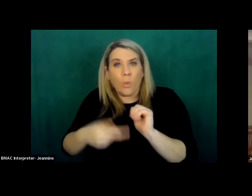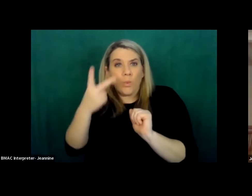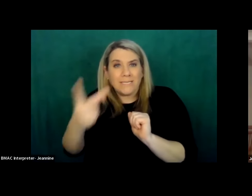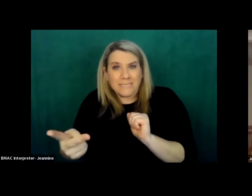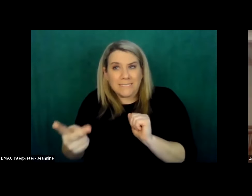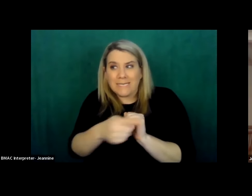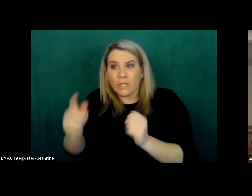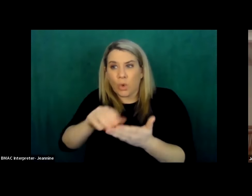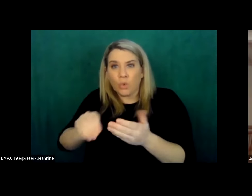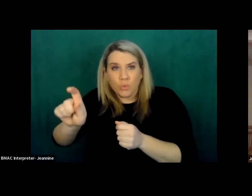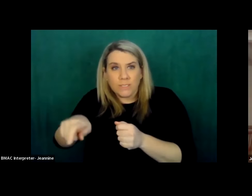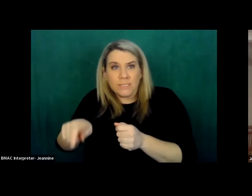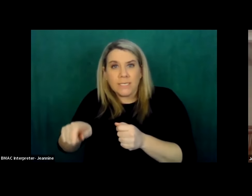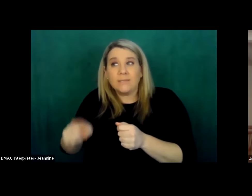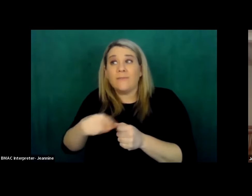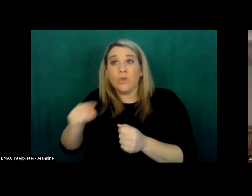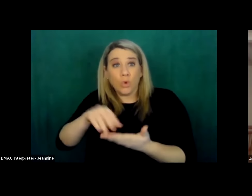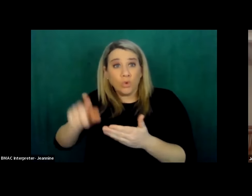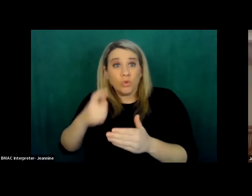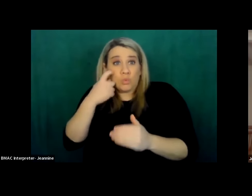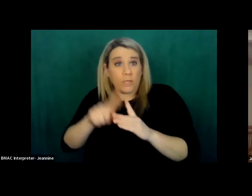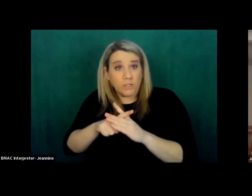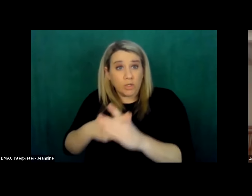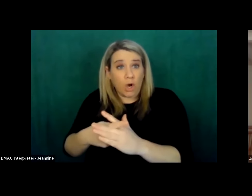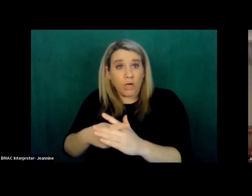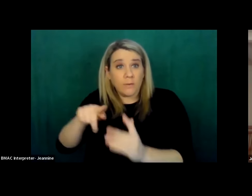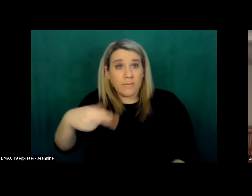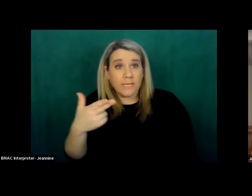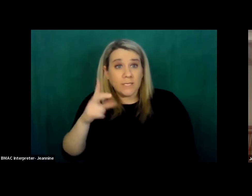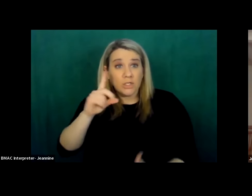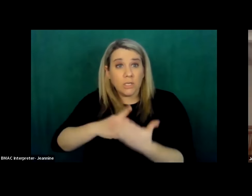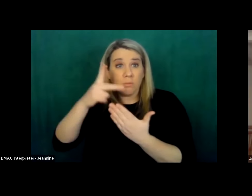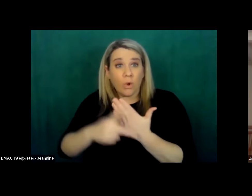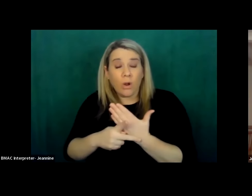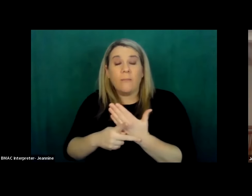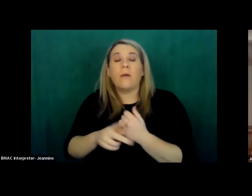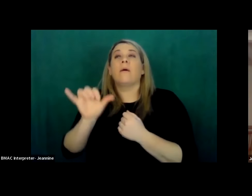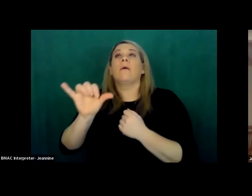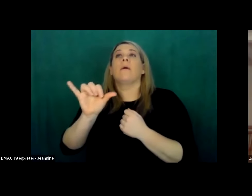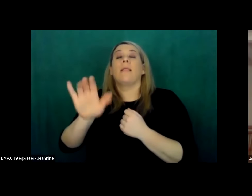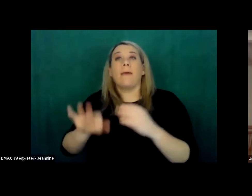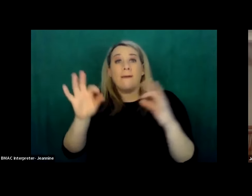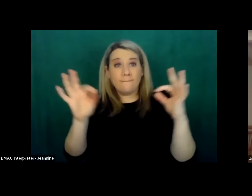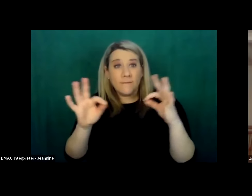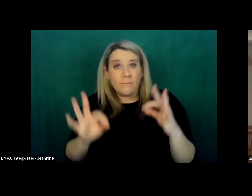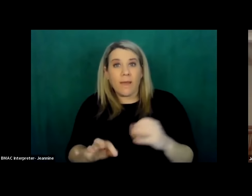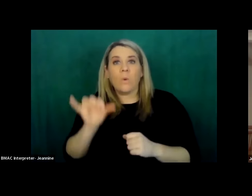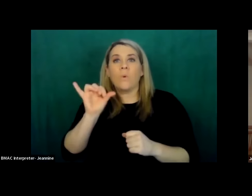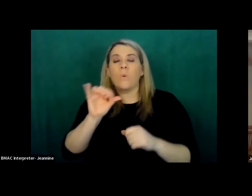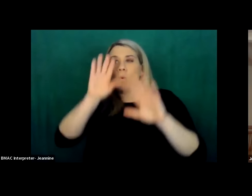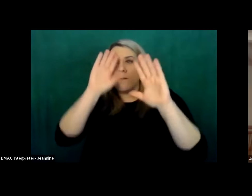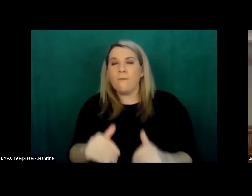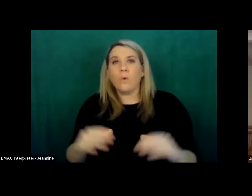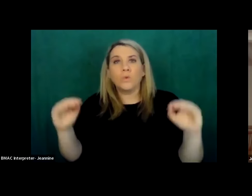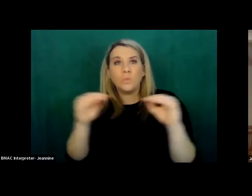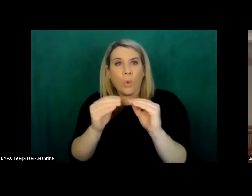just starting out in the doctoral physical therapy program. So with that feedback, we're able to focus a little bit more on certain skill sets that we see